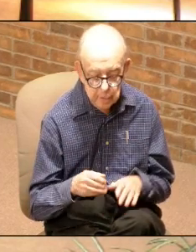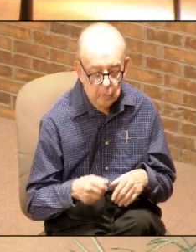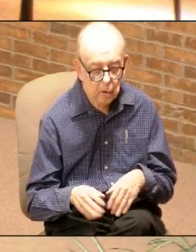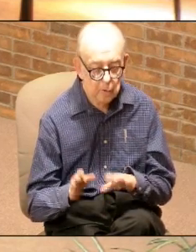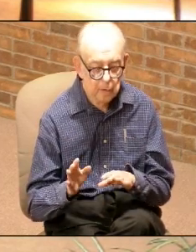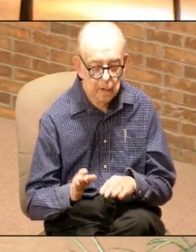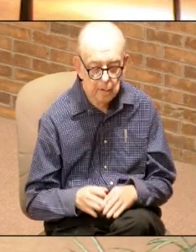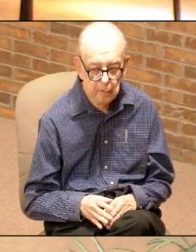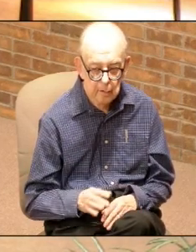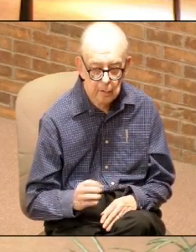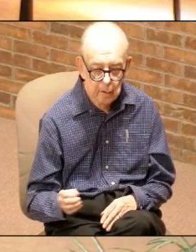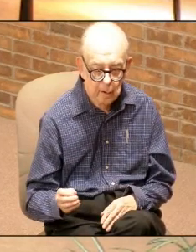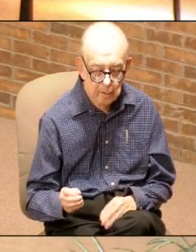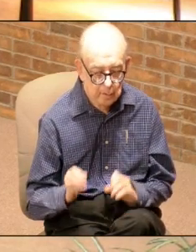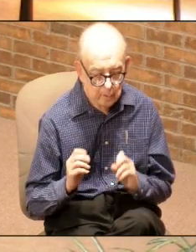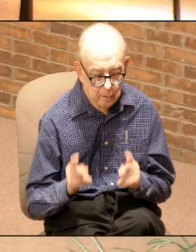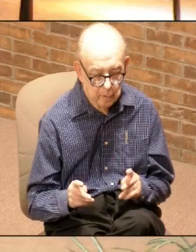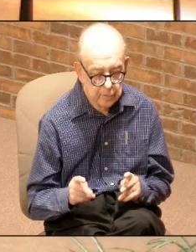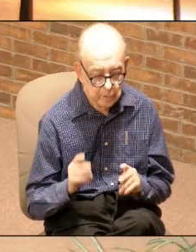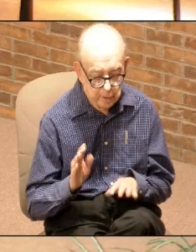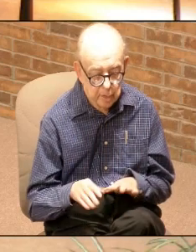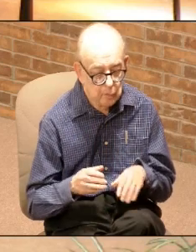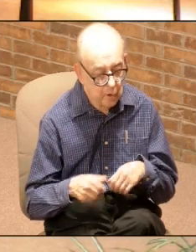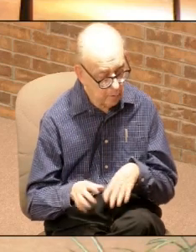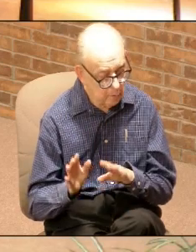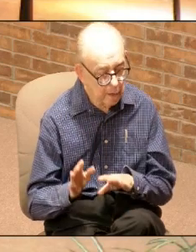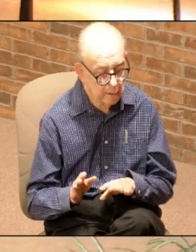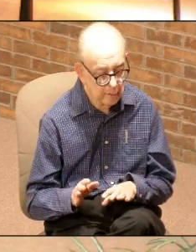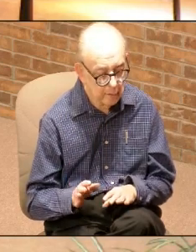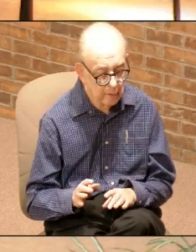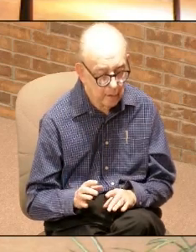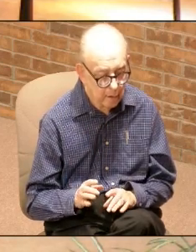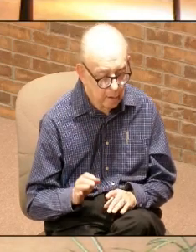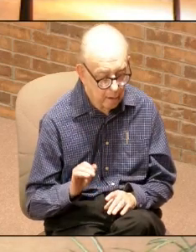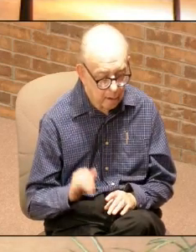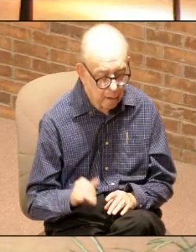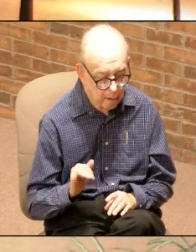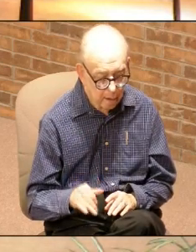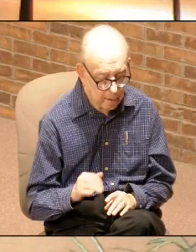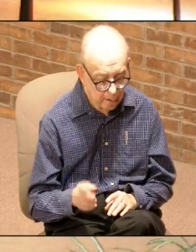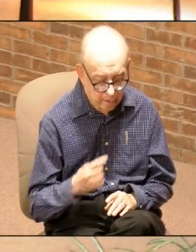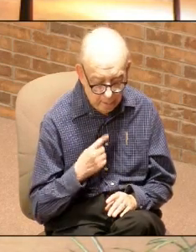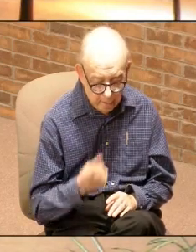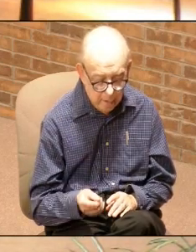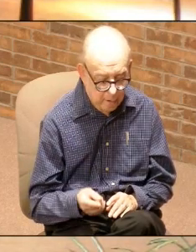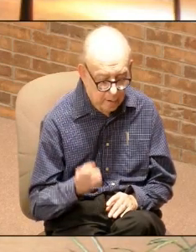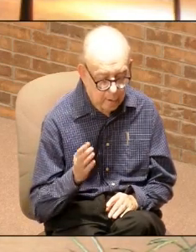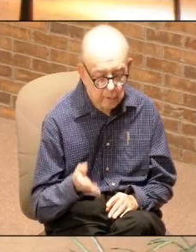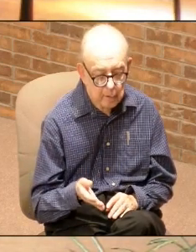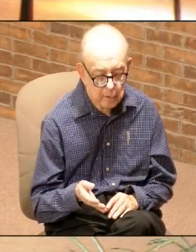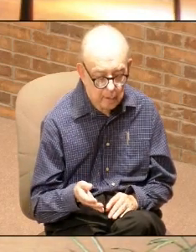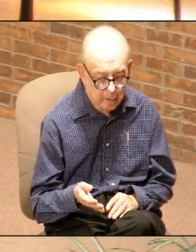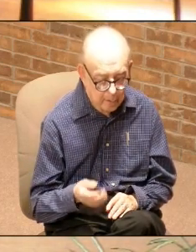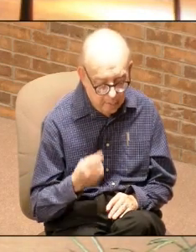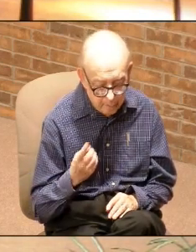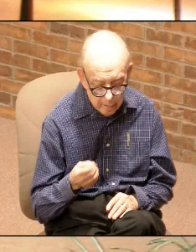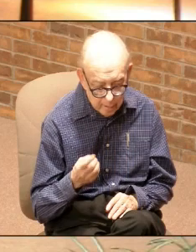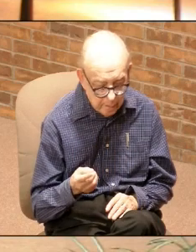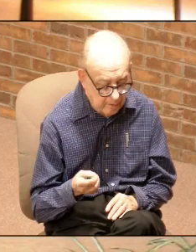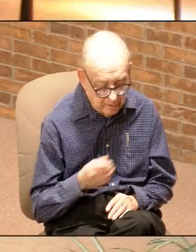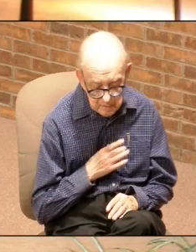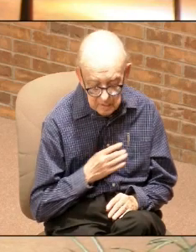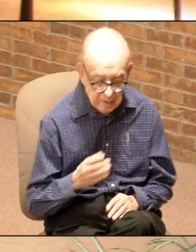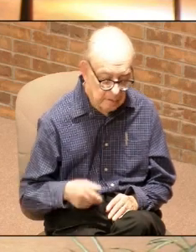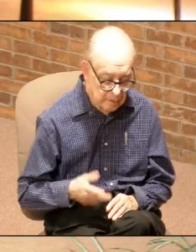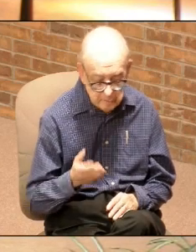away. And it's okay to walk away. Yes, they're going to say, oh, you think you're a